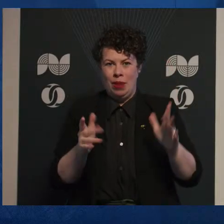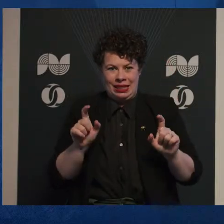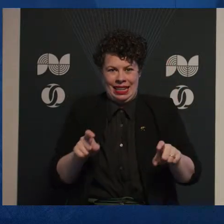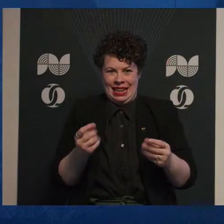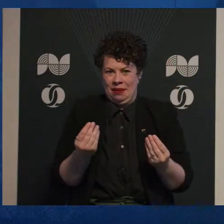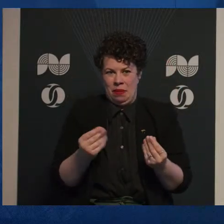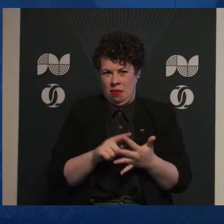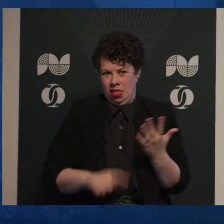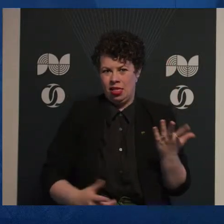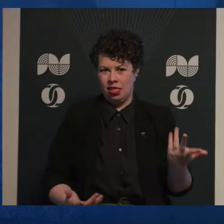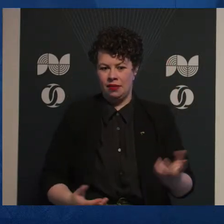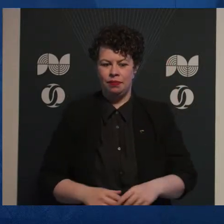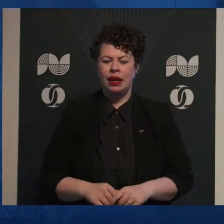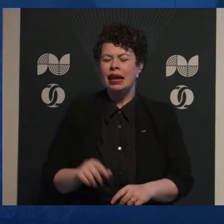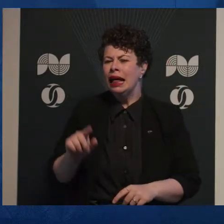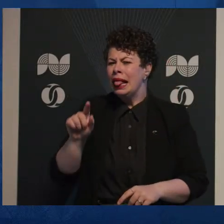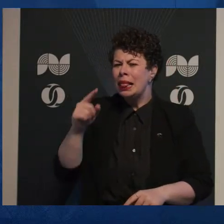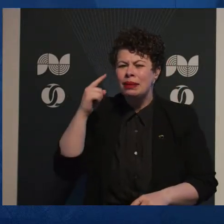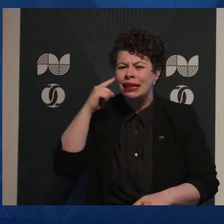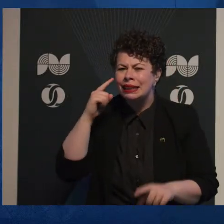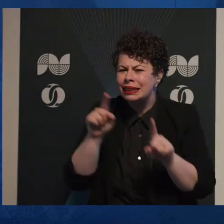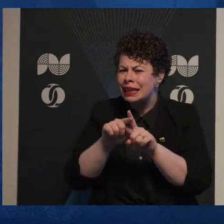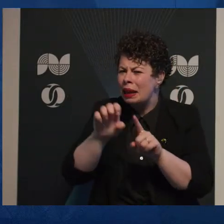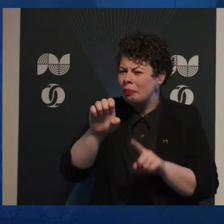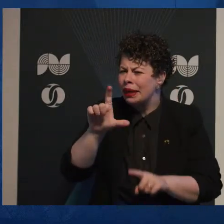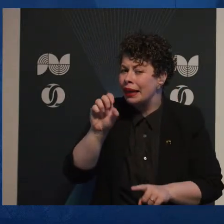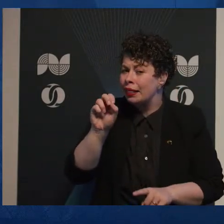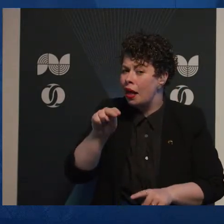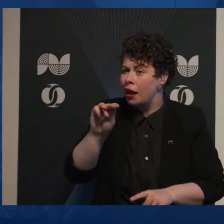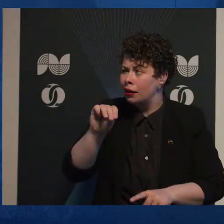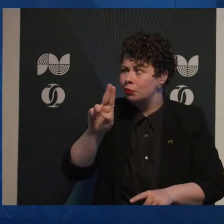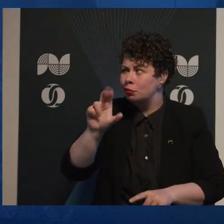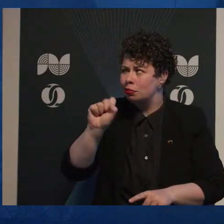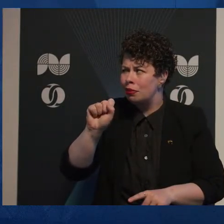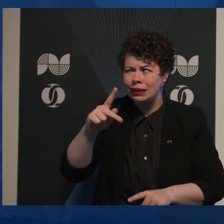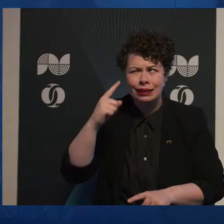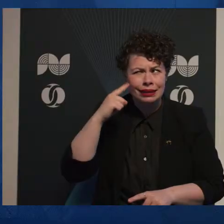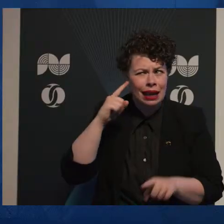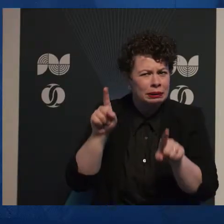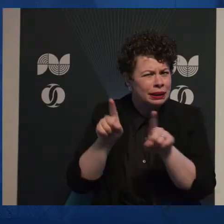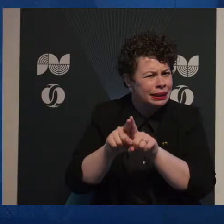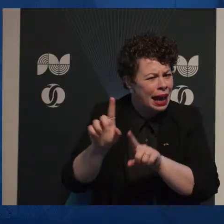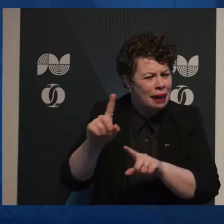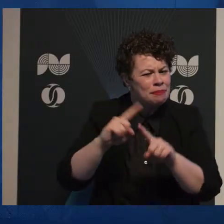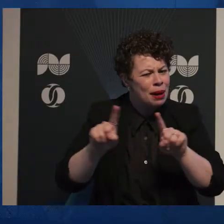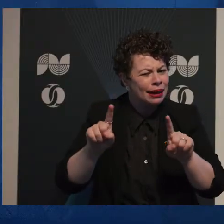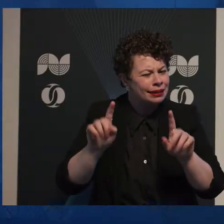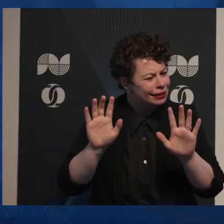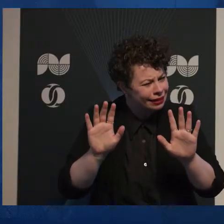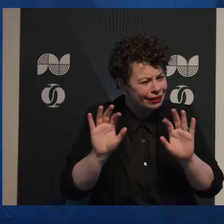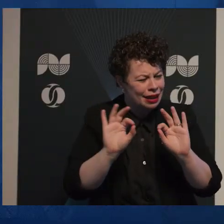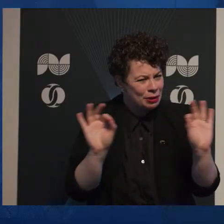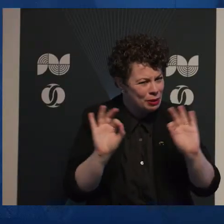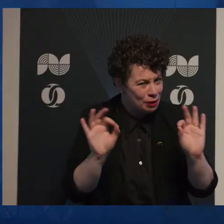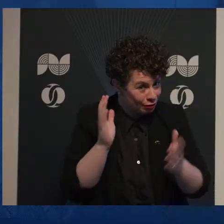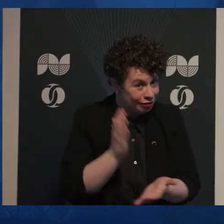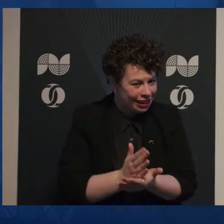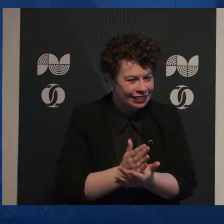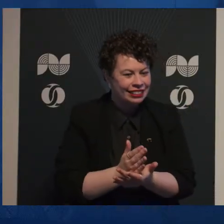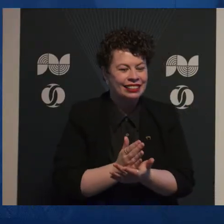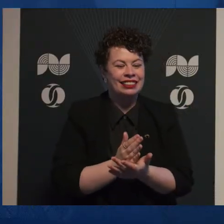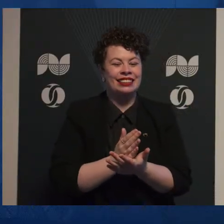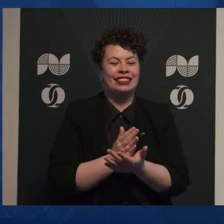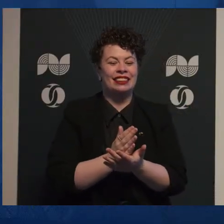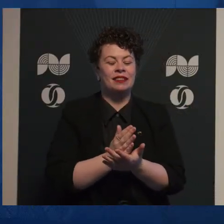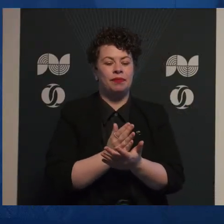heard echoes of Elon Musk there, but I don't see you with a chainsaw, so there are clearly different ways of going about this sort of challenge.